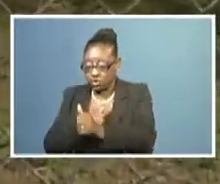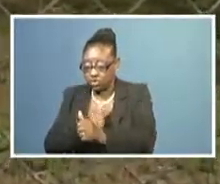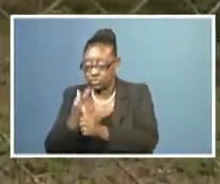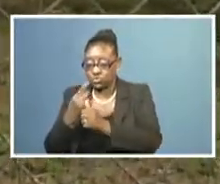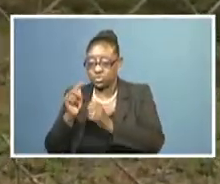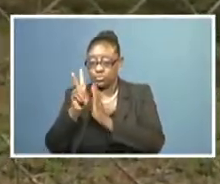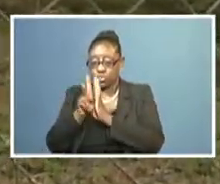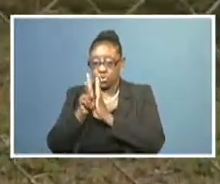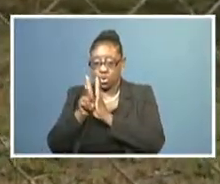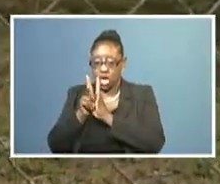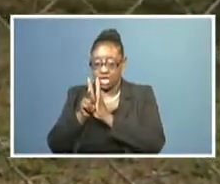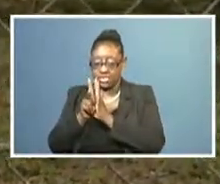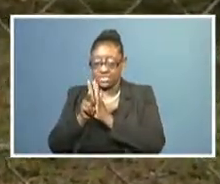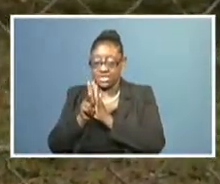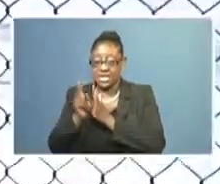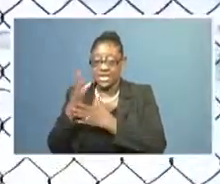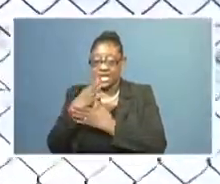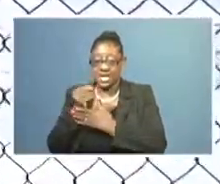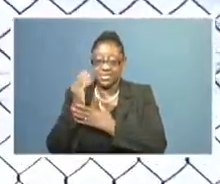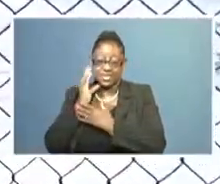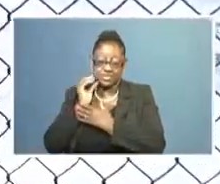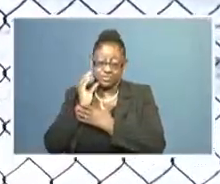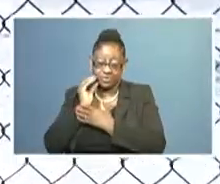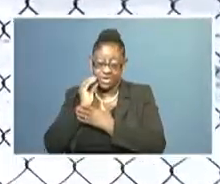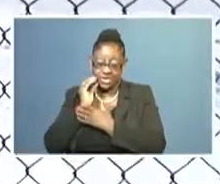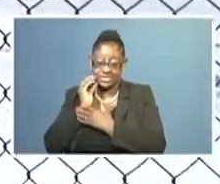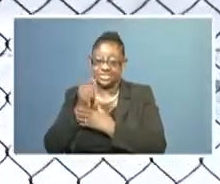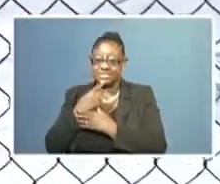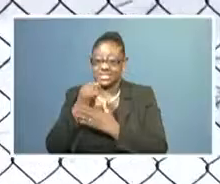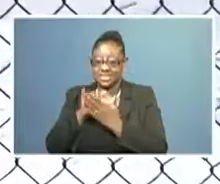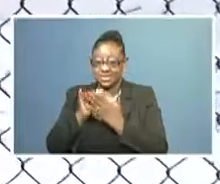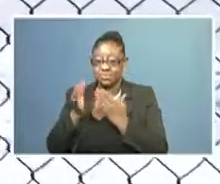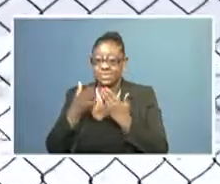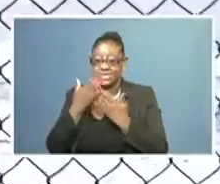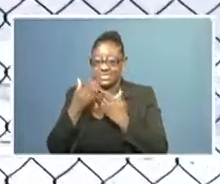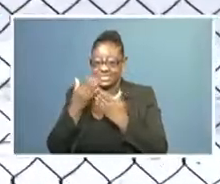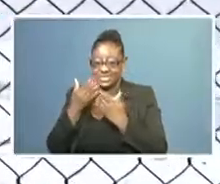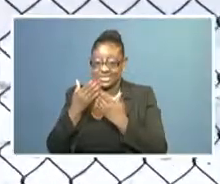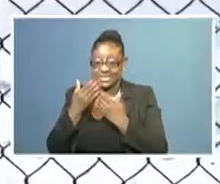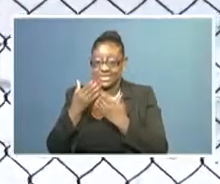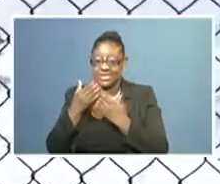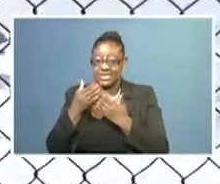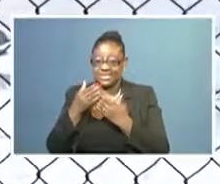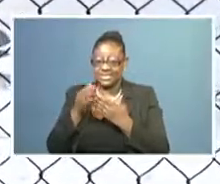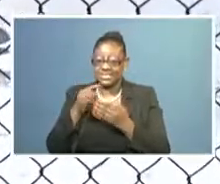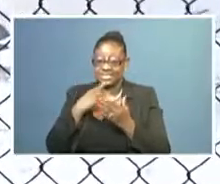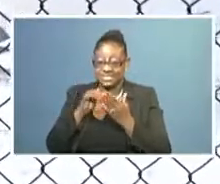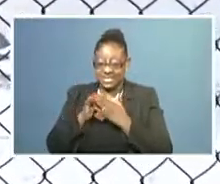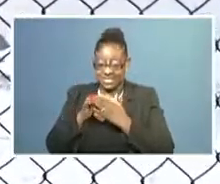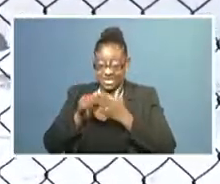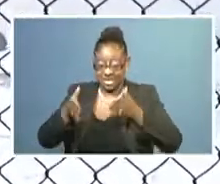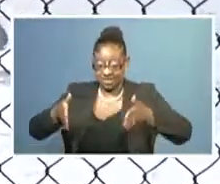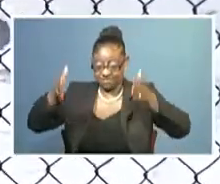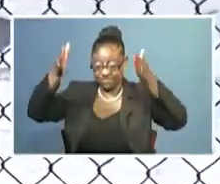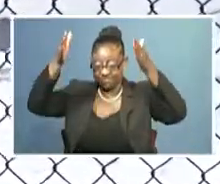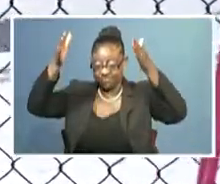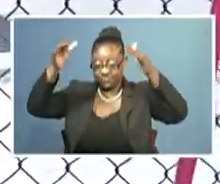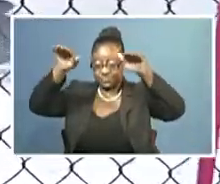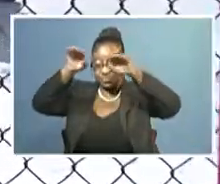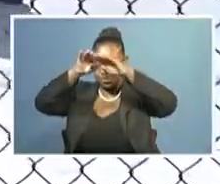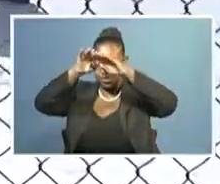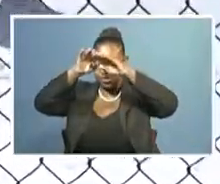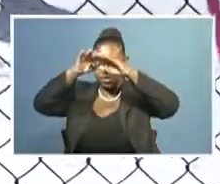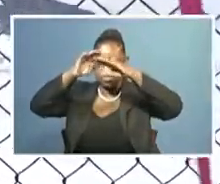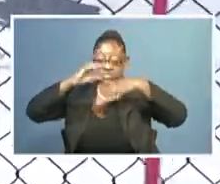safety protocols. And the experience should be a bit easier now that their sanitization station has been upgraded